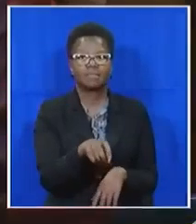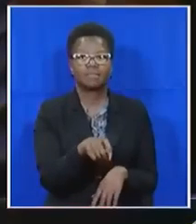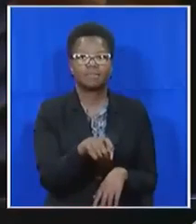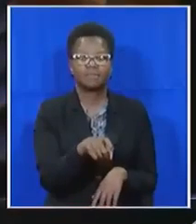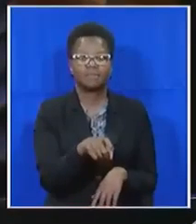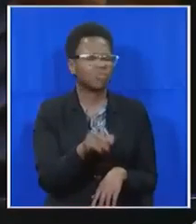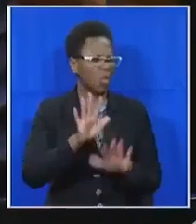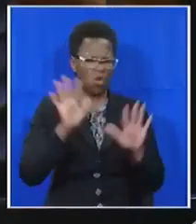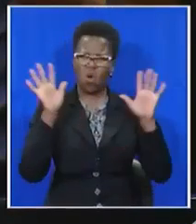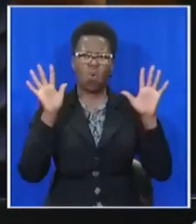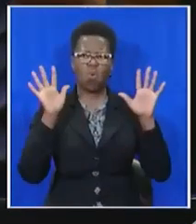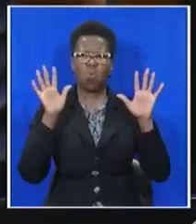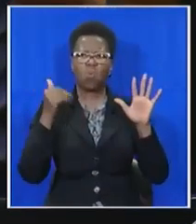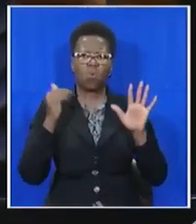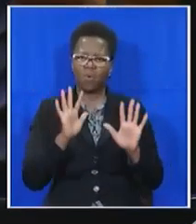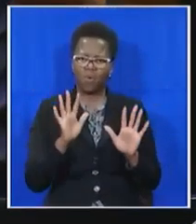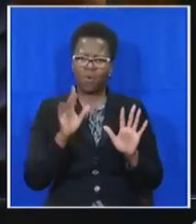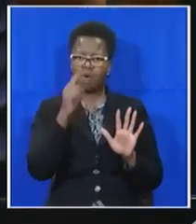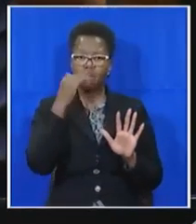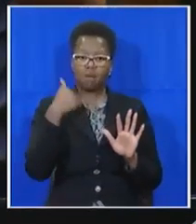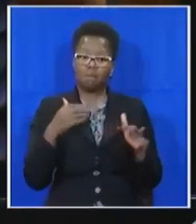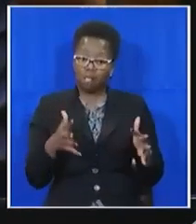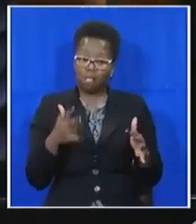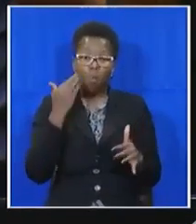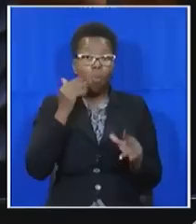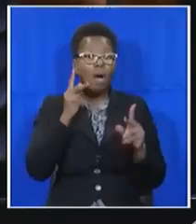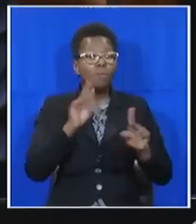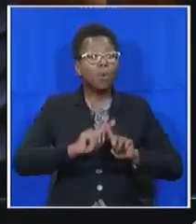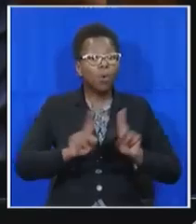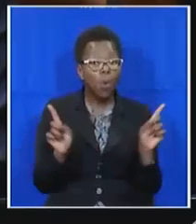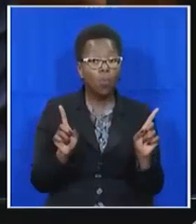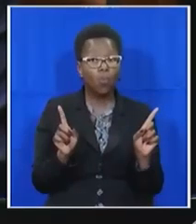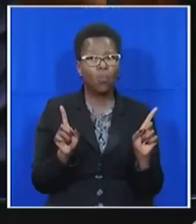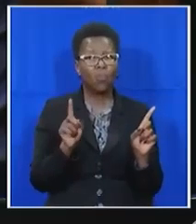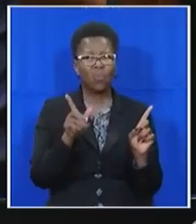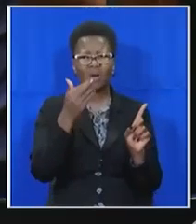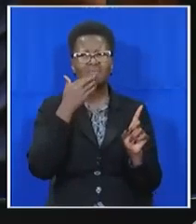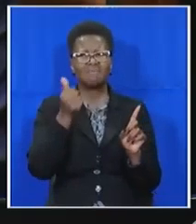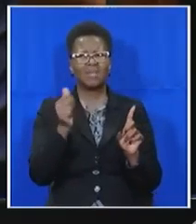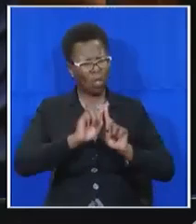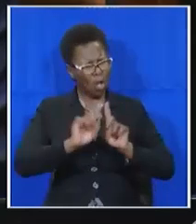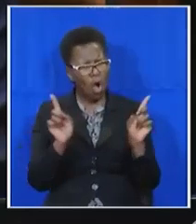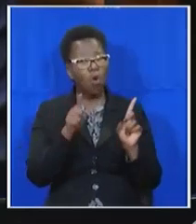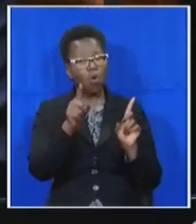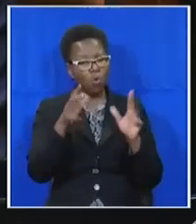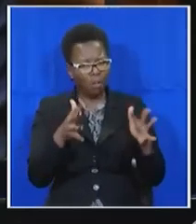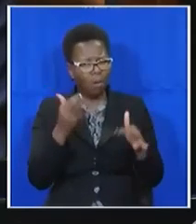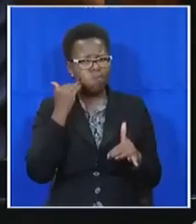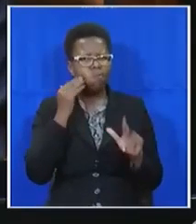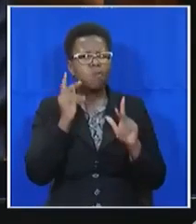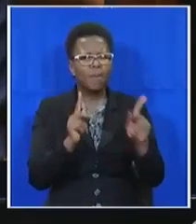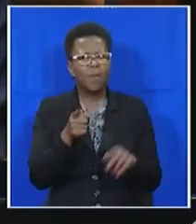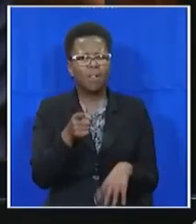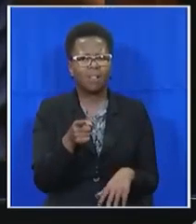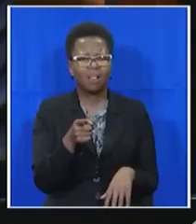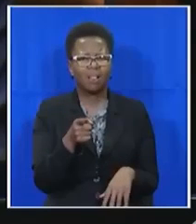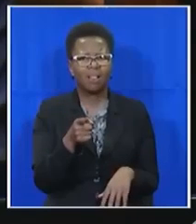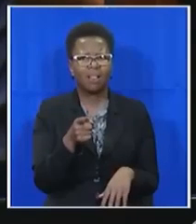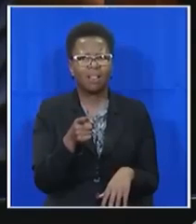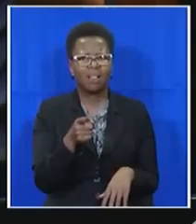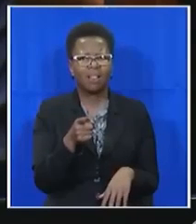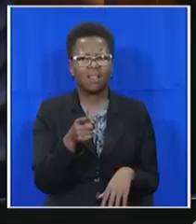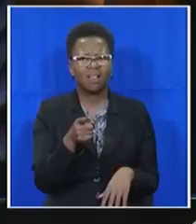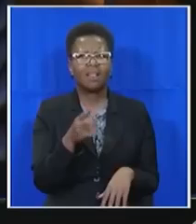Take your No, seat. I'm Honorable not Member. out. Do not be scared of white people. Honorable Member, Don't you are be. proceeding. You are scared of white Honorable people. Member, you